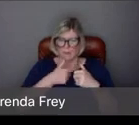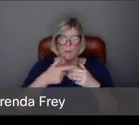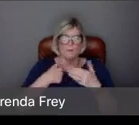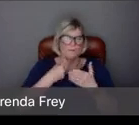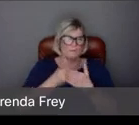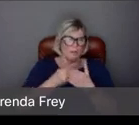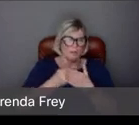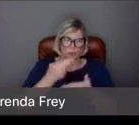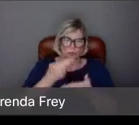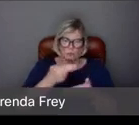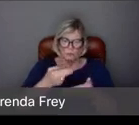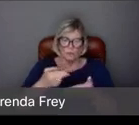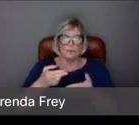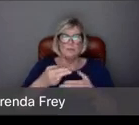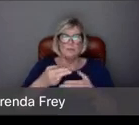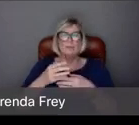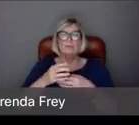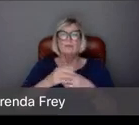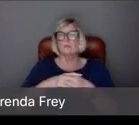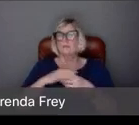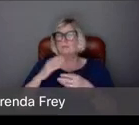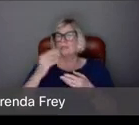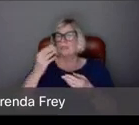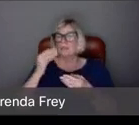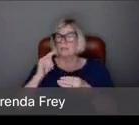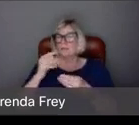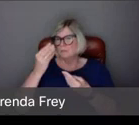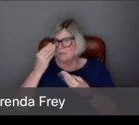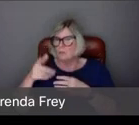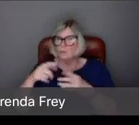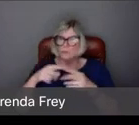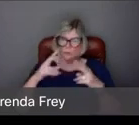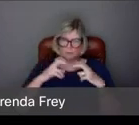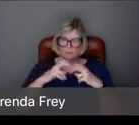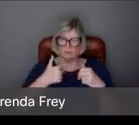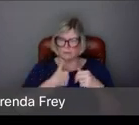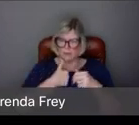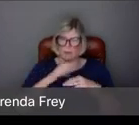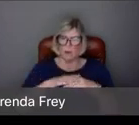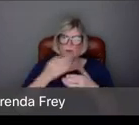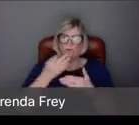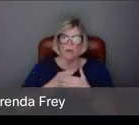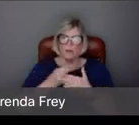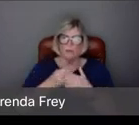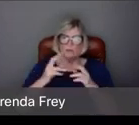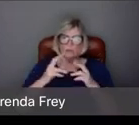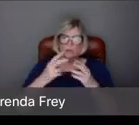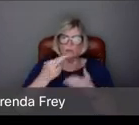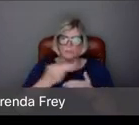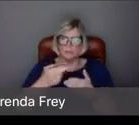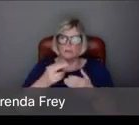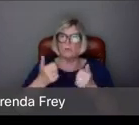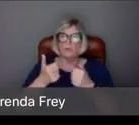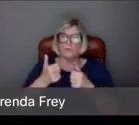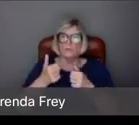financial resources, like it tells you to assess yourself on financial resources, which goes into detail